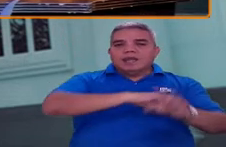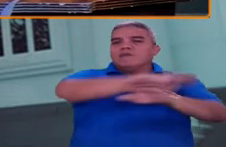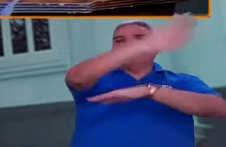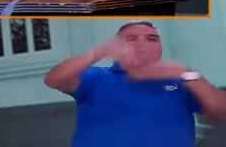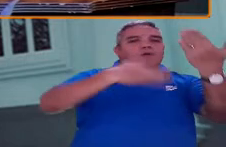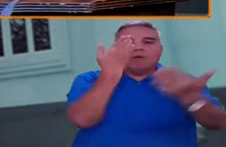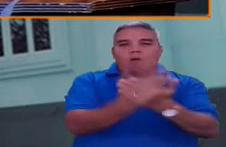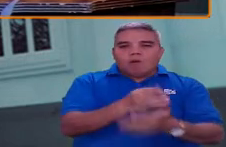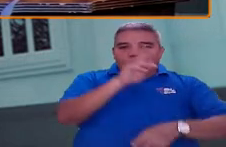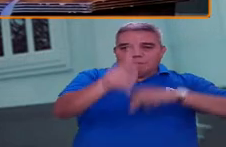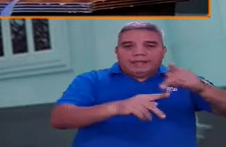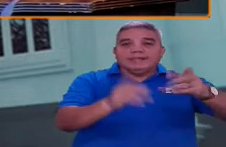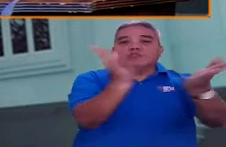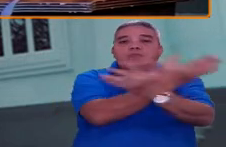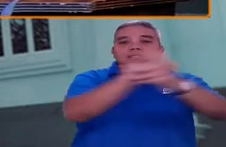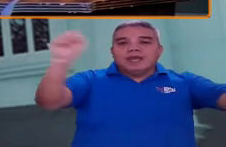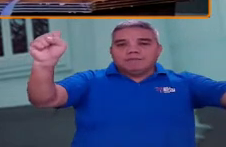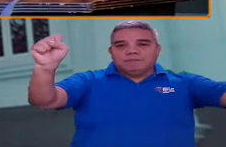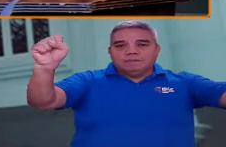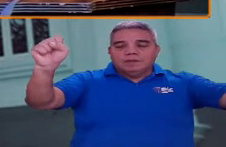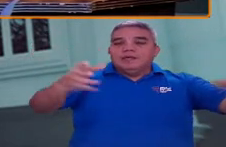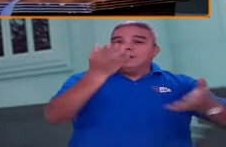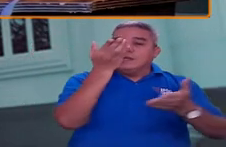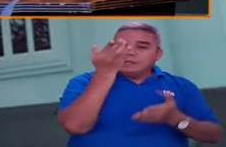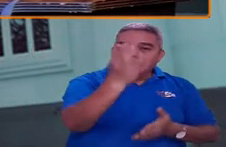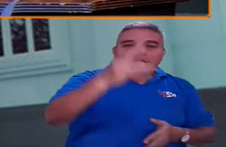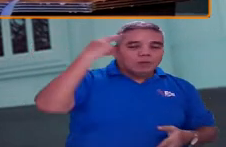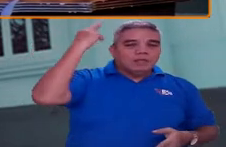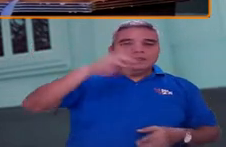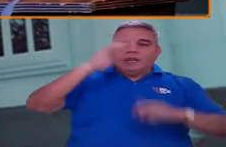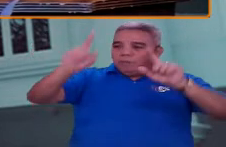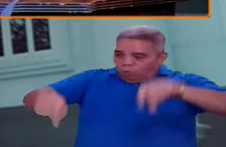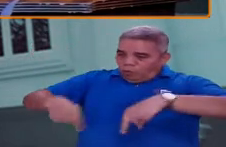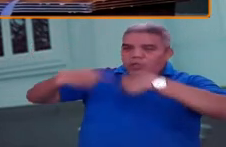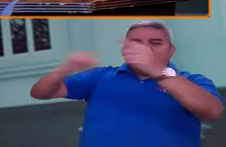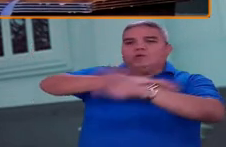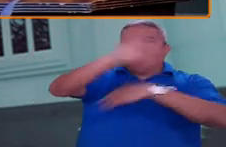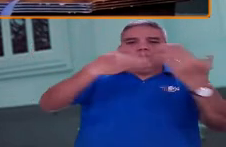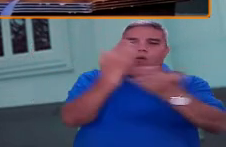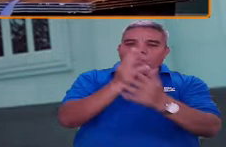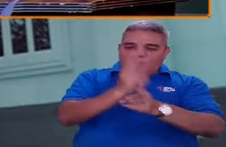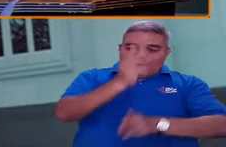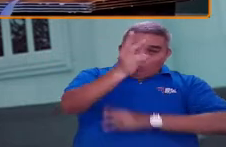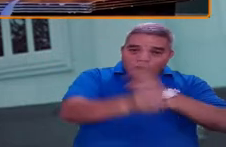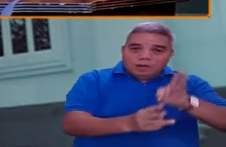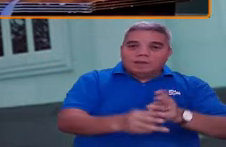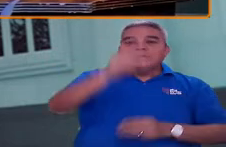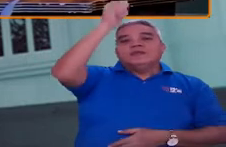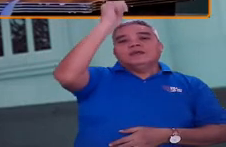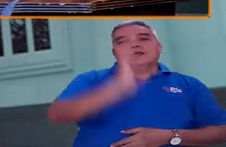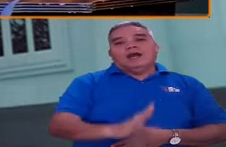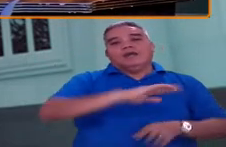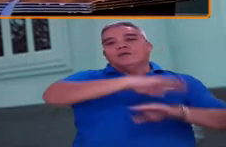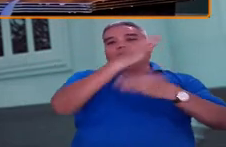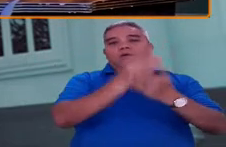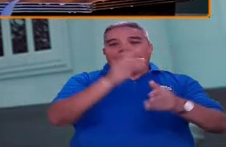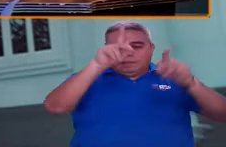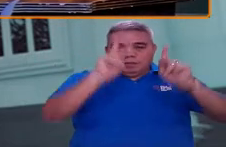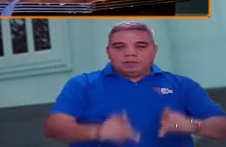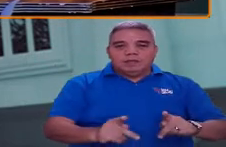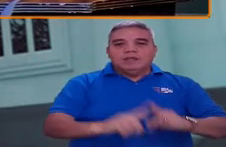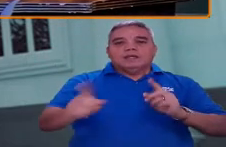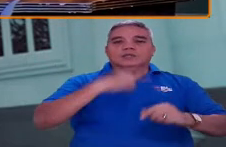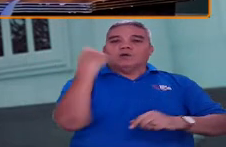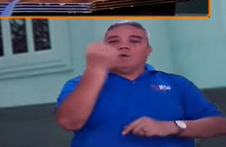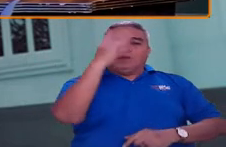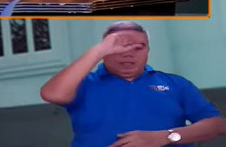for all men to be saved. That's the reason why God said, go ye into all the world. God so loved the world that he gave his